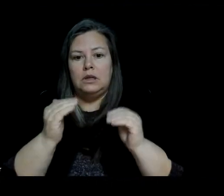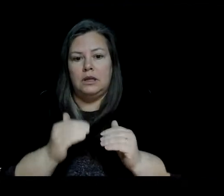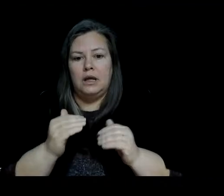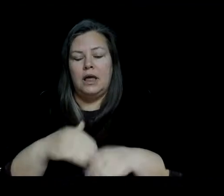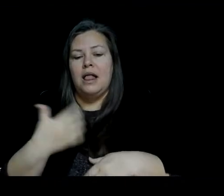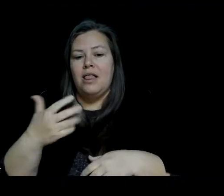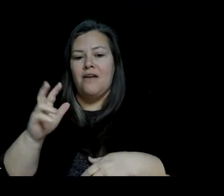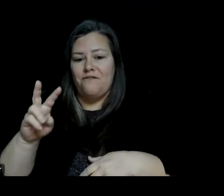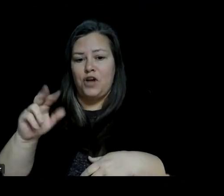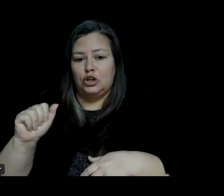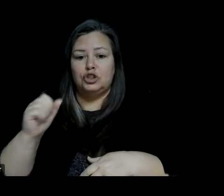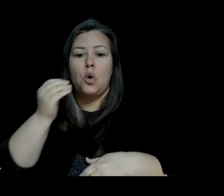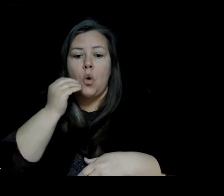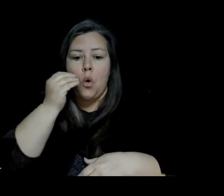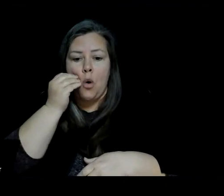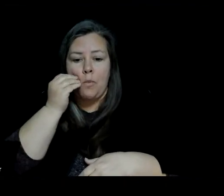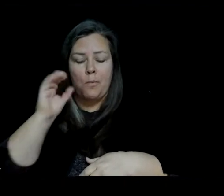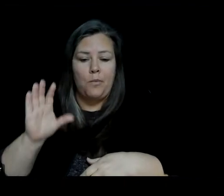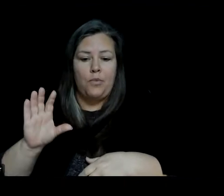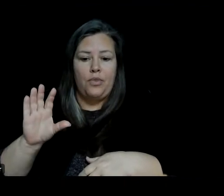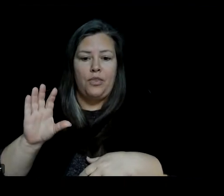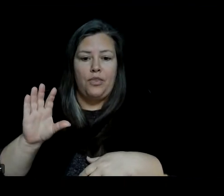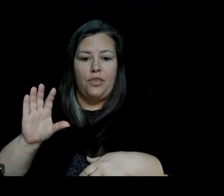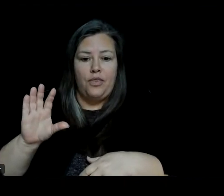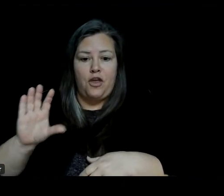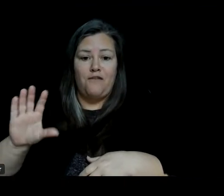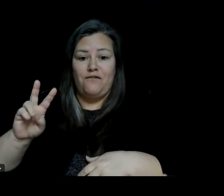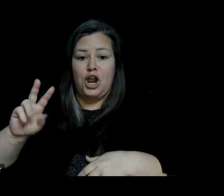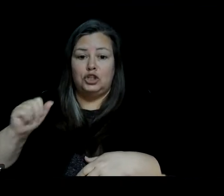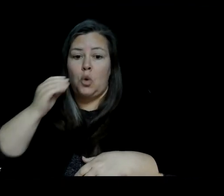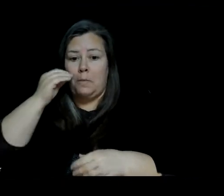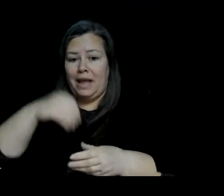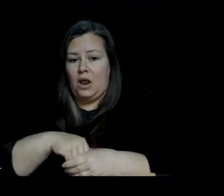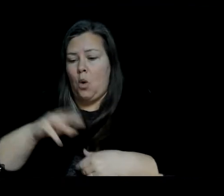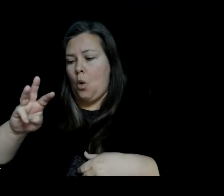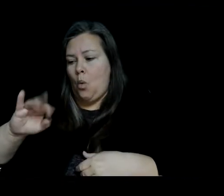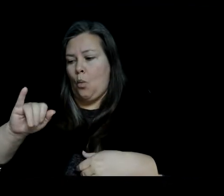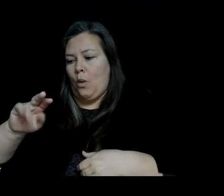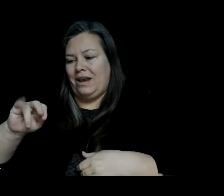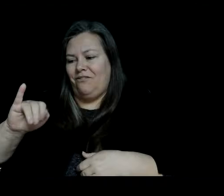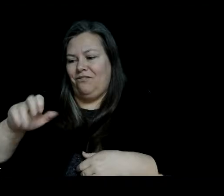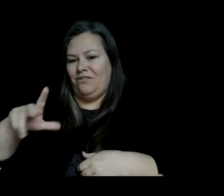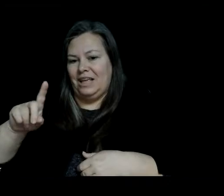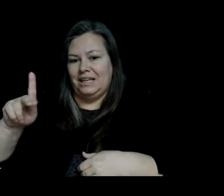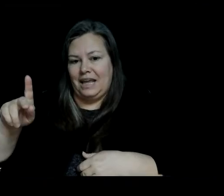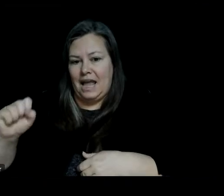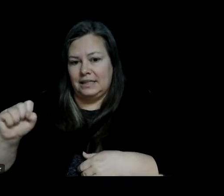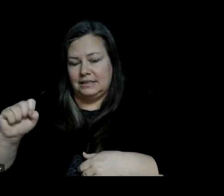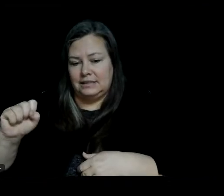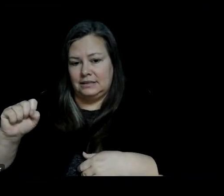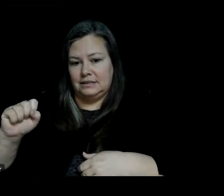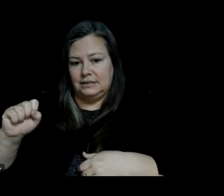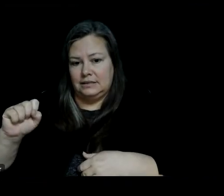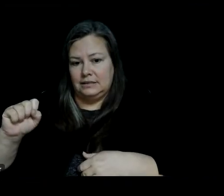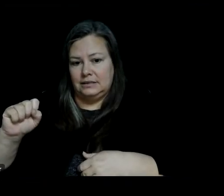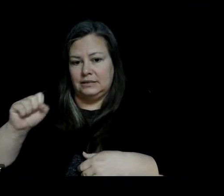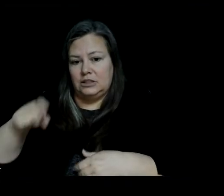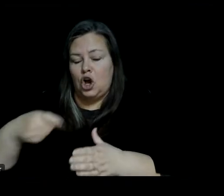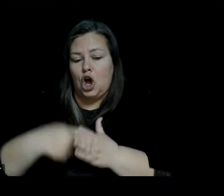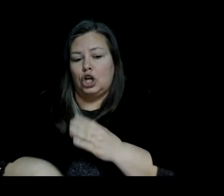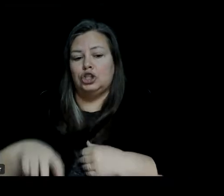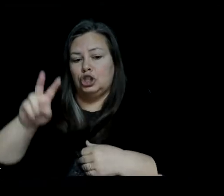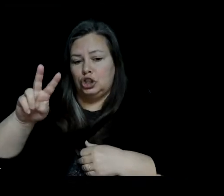Veterans Home capital projects. The Veterans Home is located in Winfield, Kansas. The agency requests